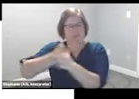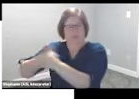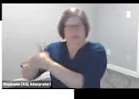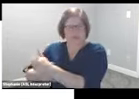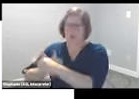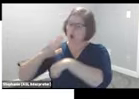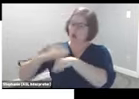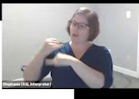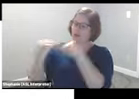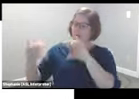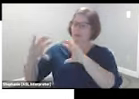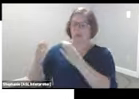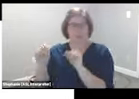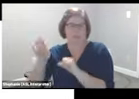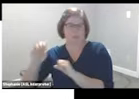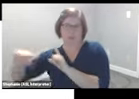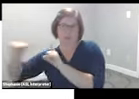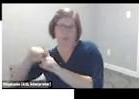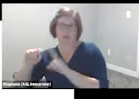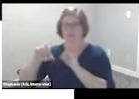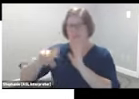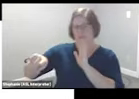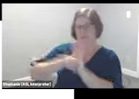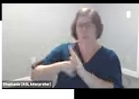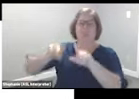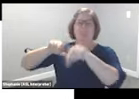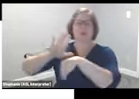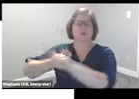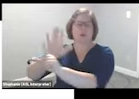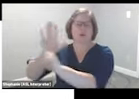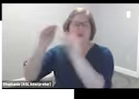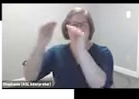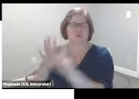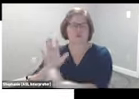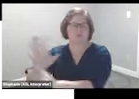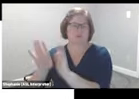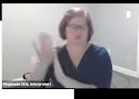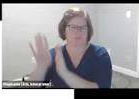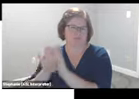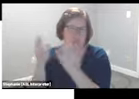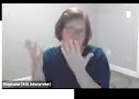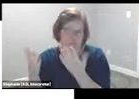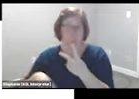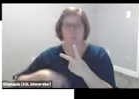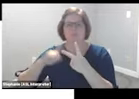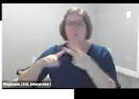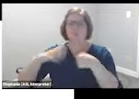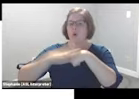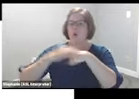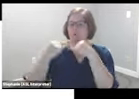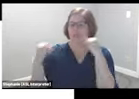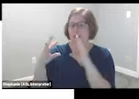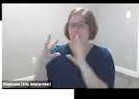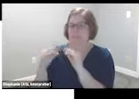good thing or a bad thing, depending on how the instructor develops the learning. Online meetings or conferences have